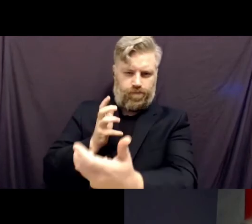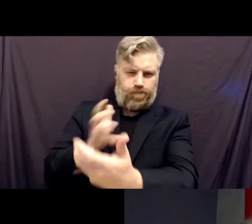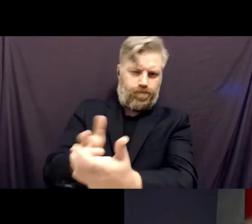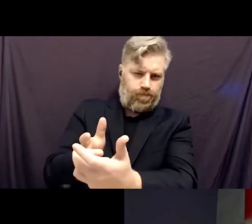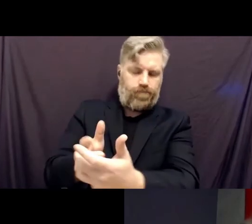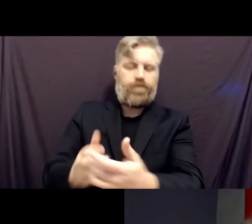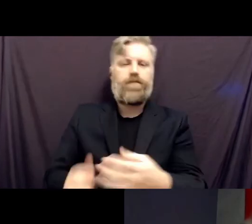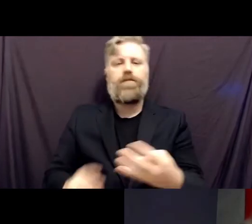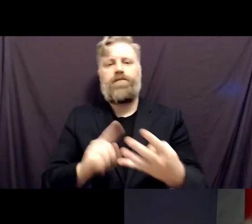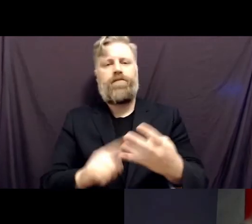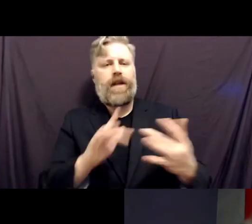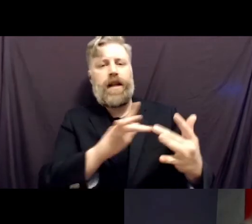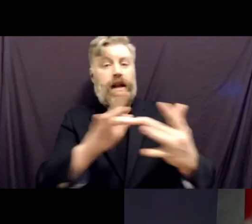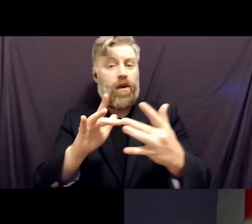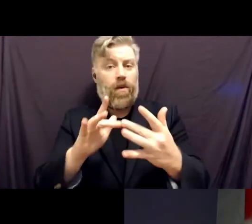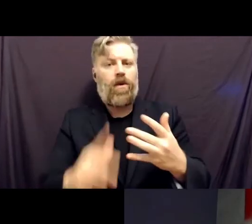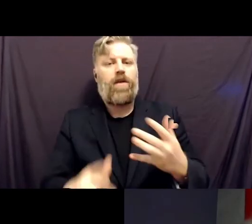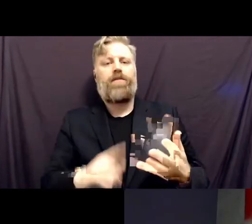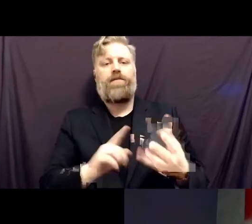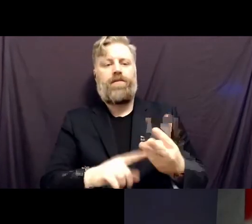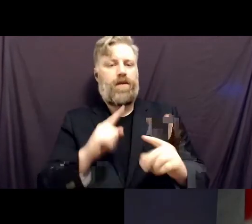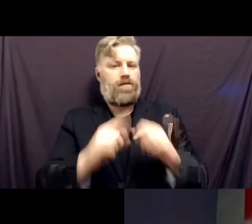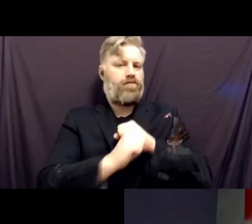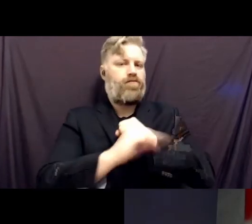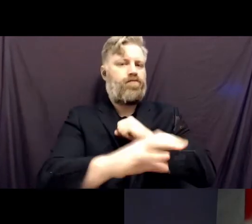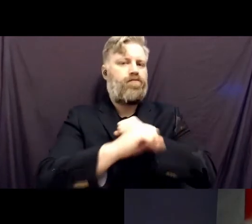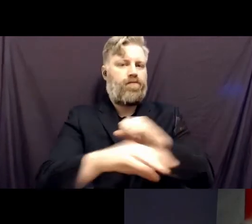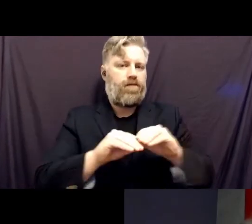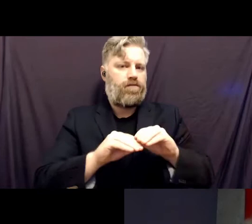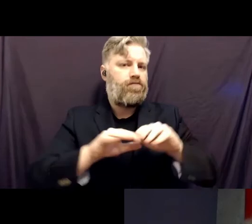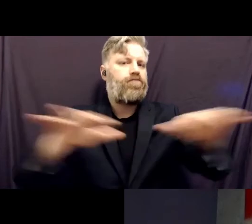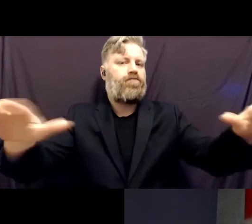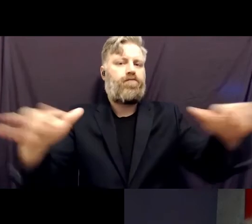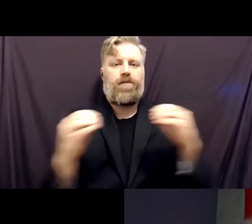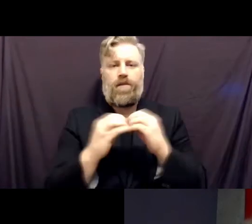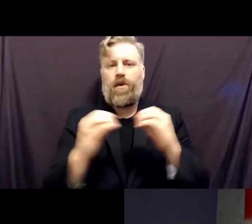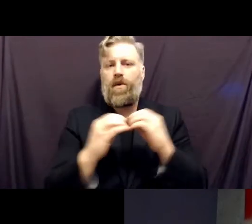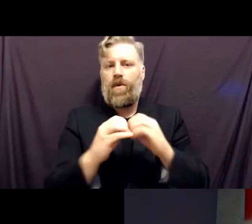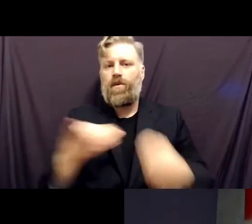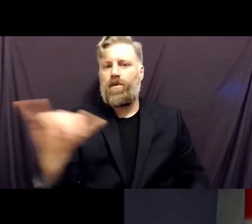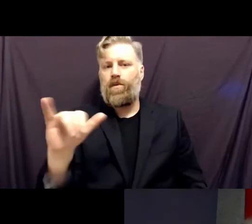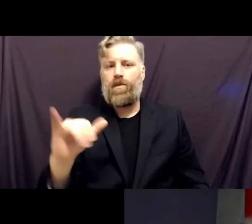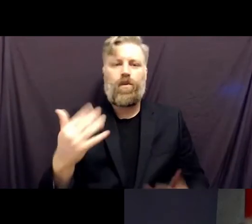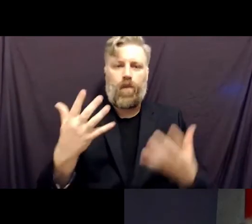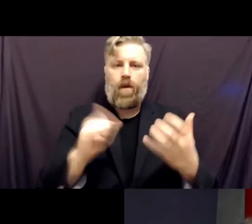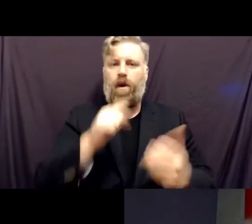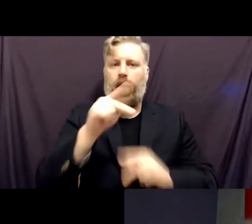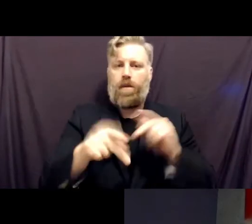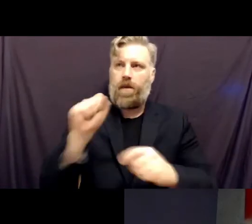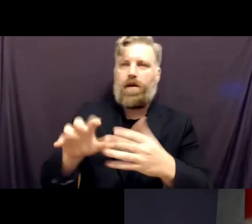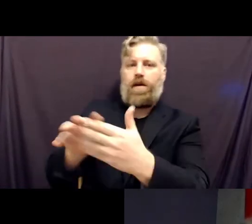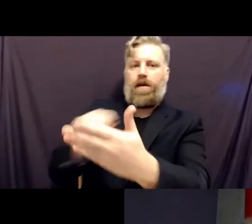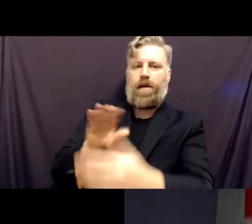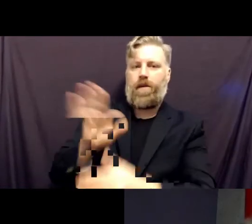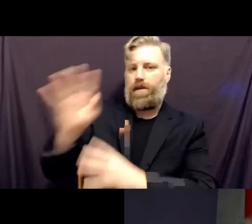networking, and visibility to further replicate their innovation and impact